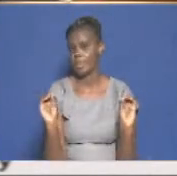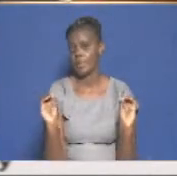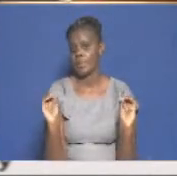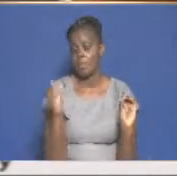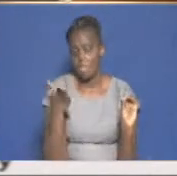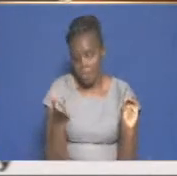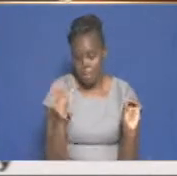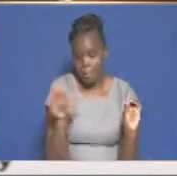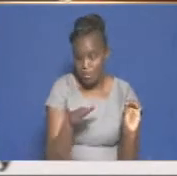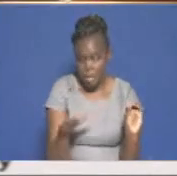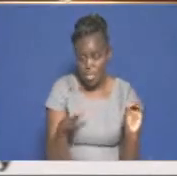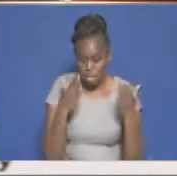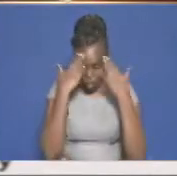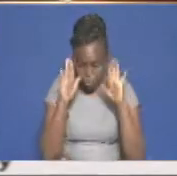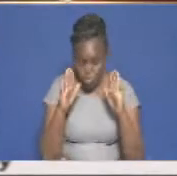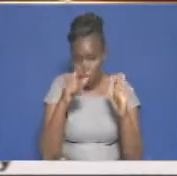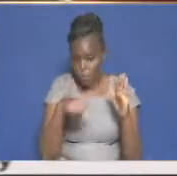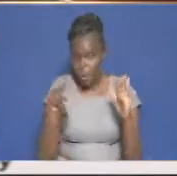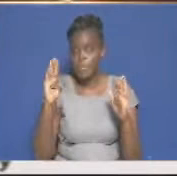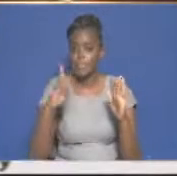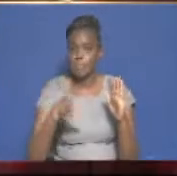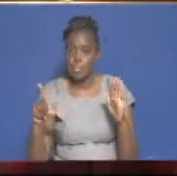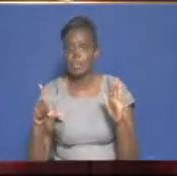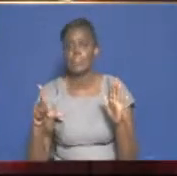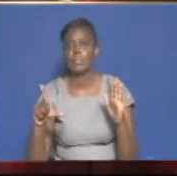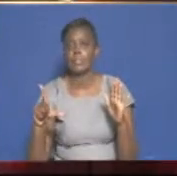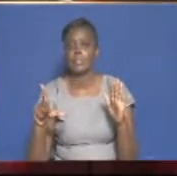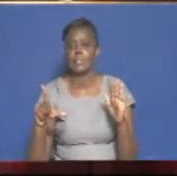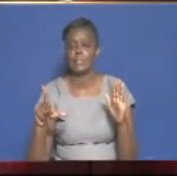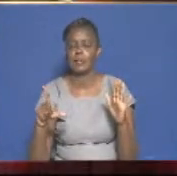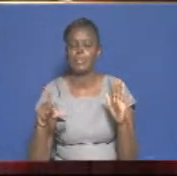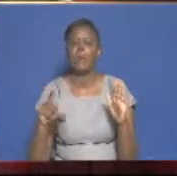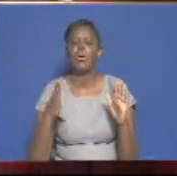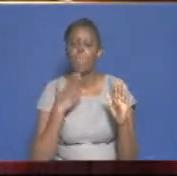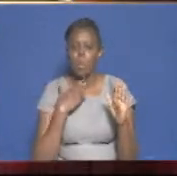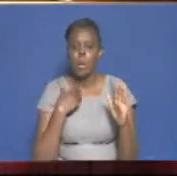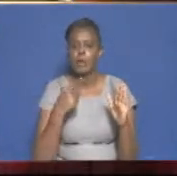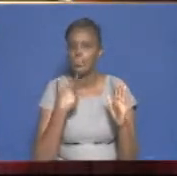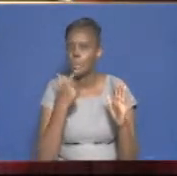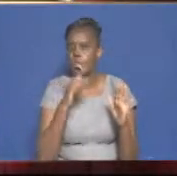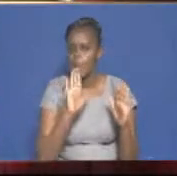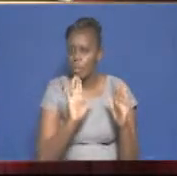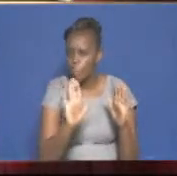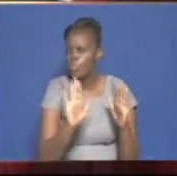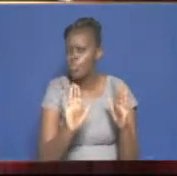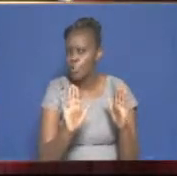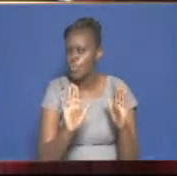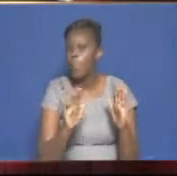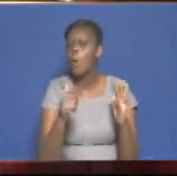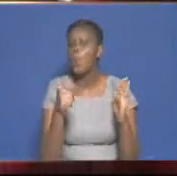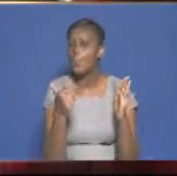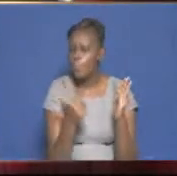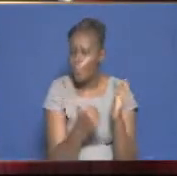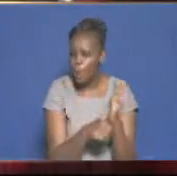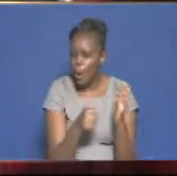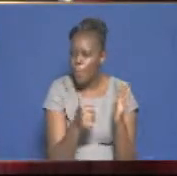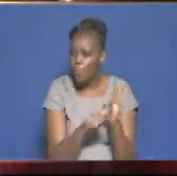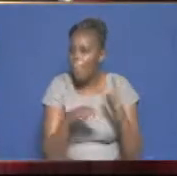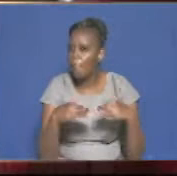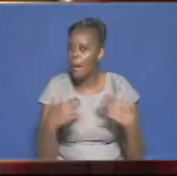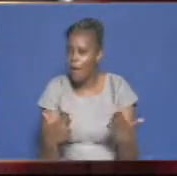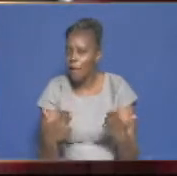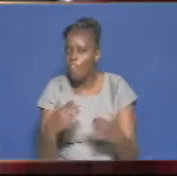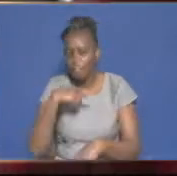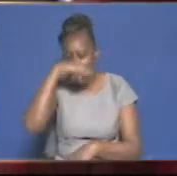didn't know we were passing. I want to give you the magnitude of the problem if you don't have a